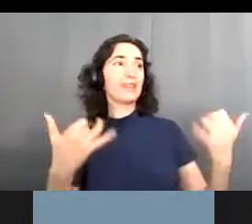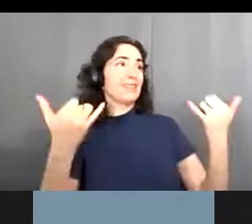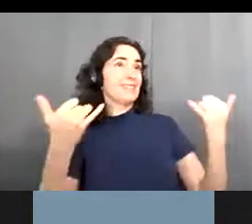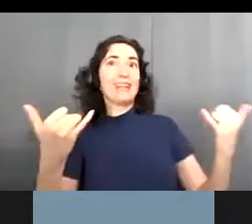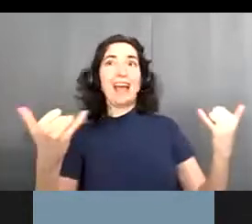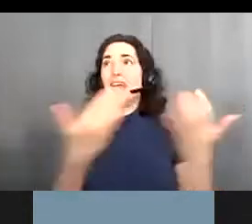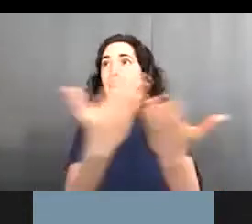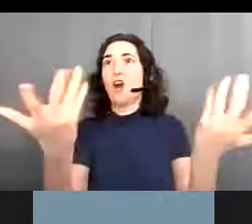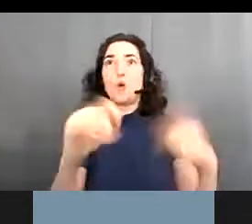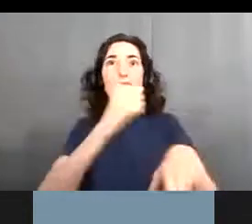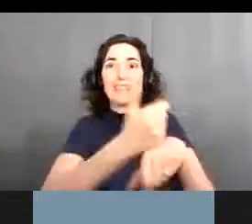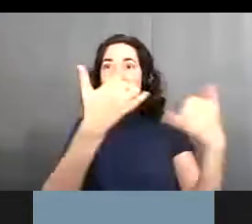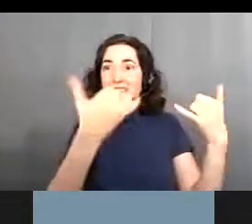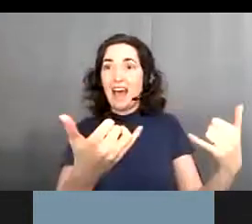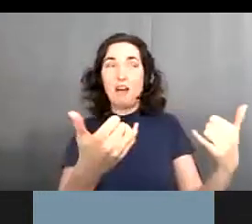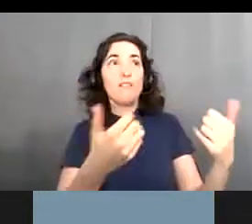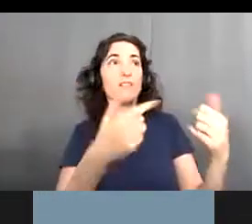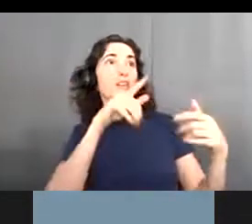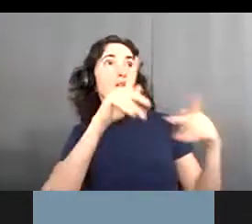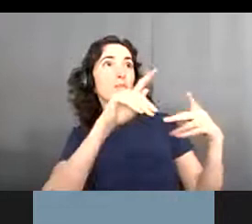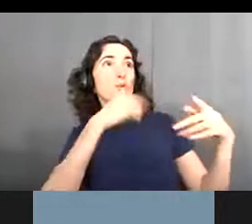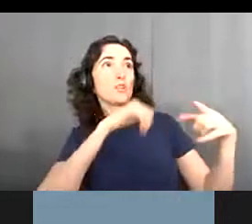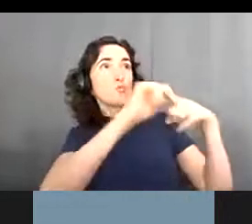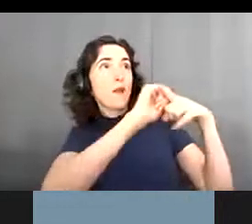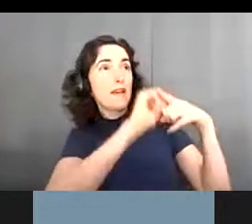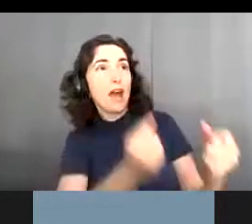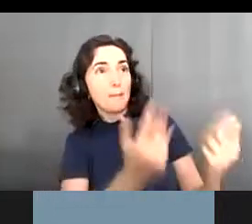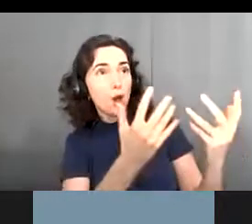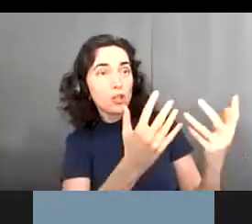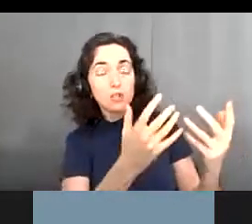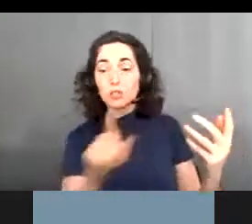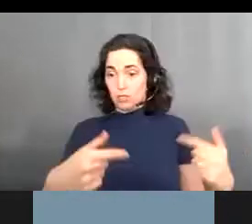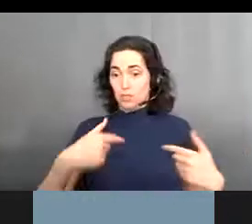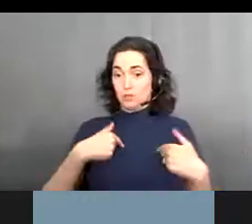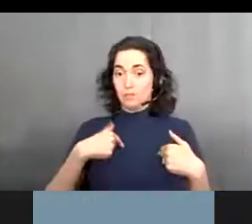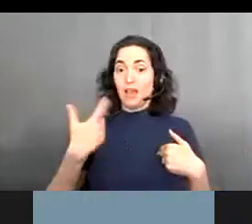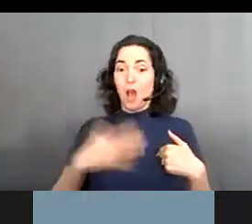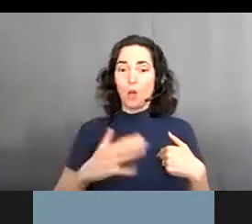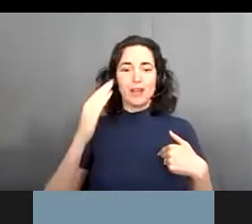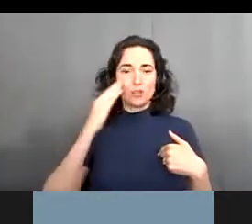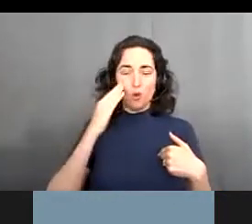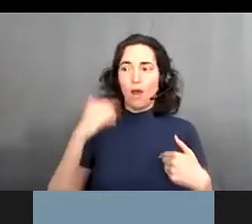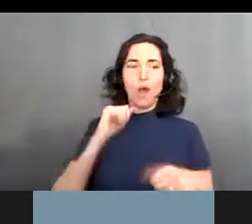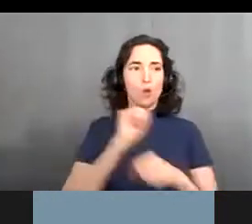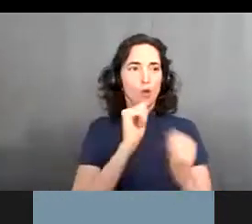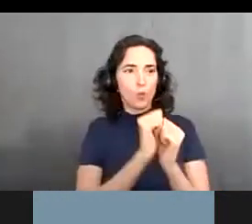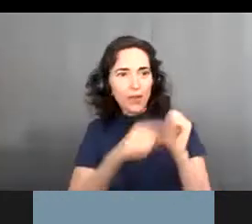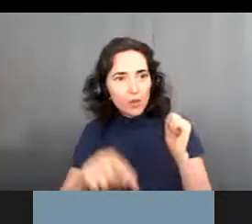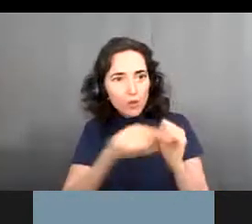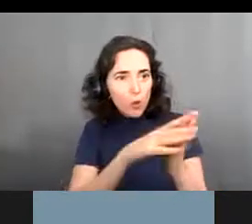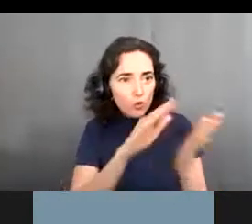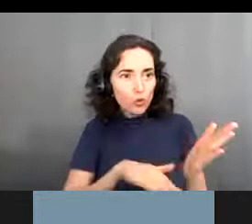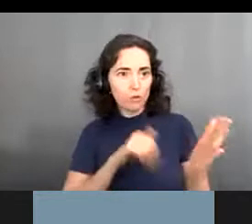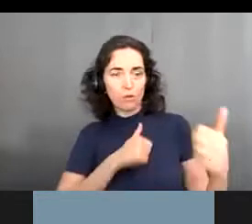currently in place with the level of training that's there, and having firsthand knowledge working with some of these students that they have been working